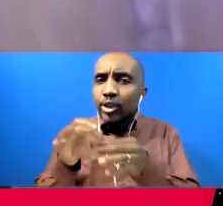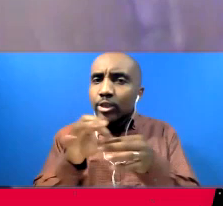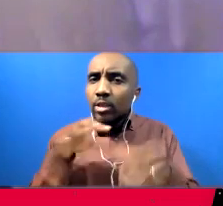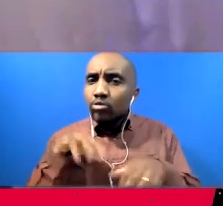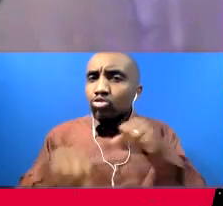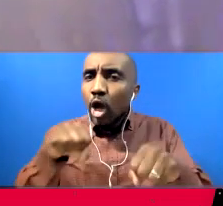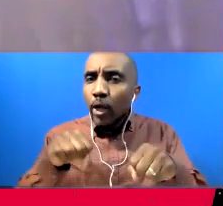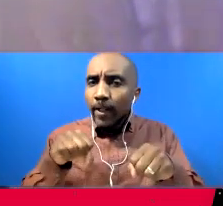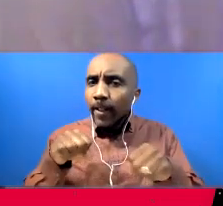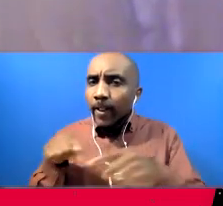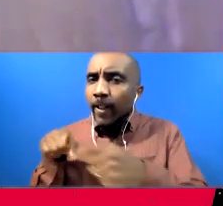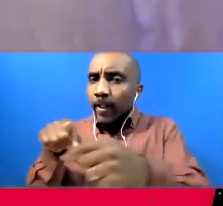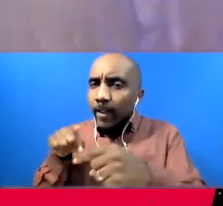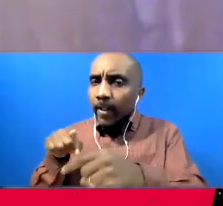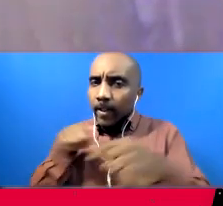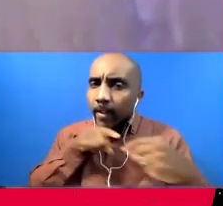of solidarity.